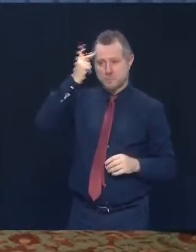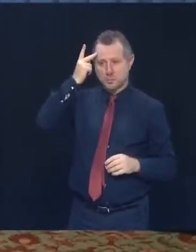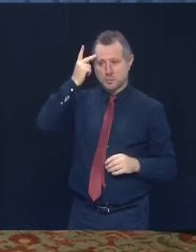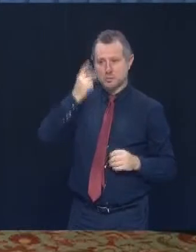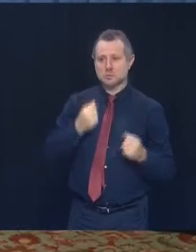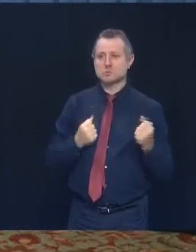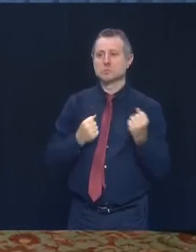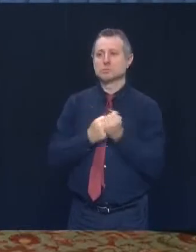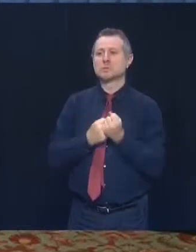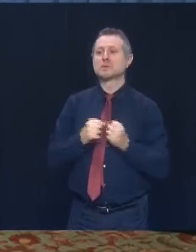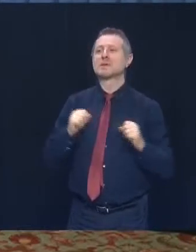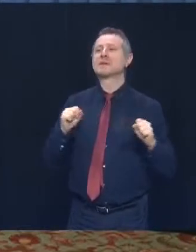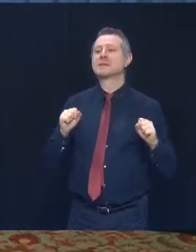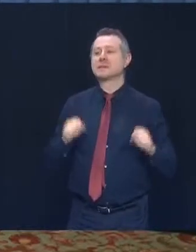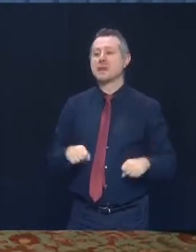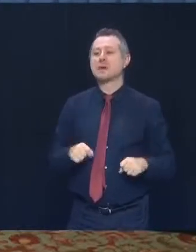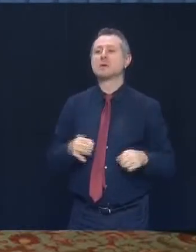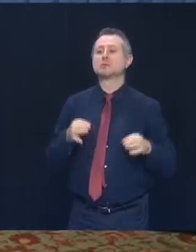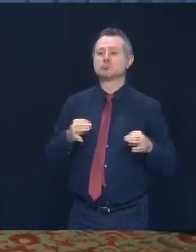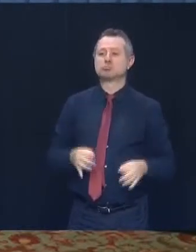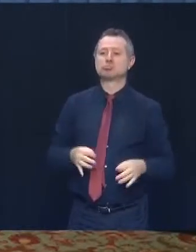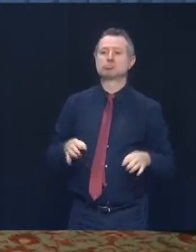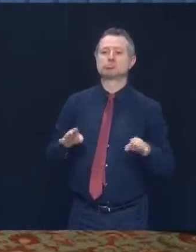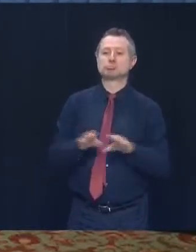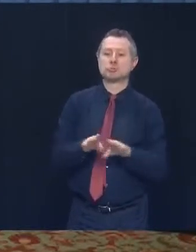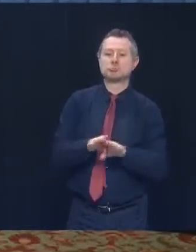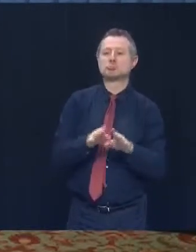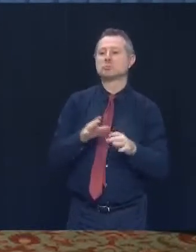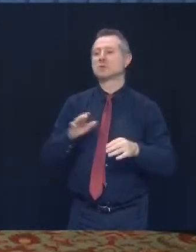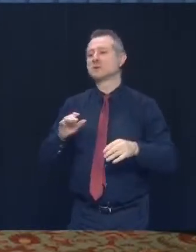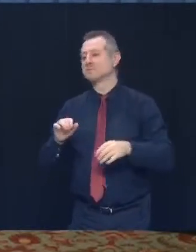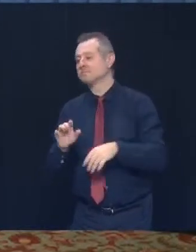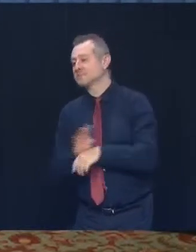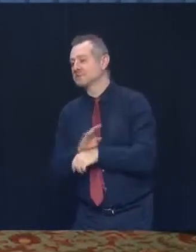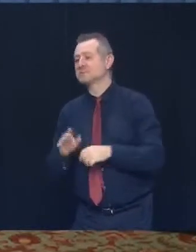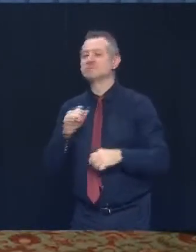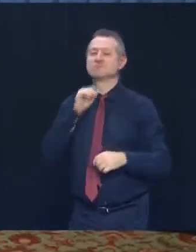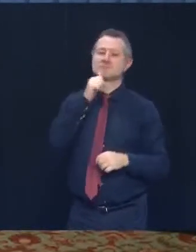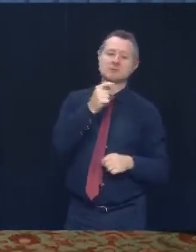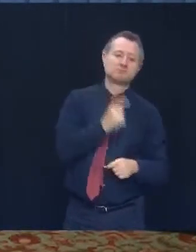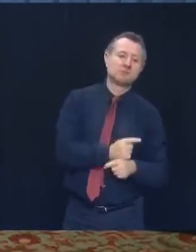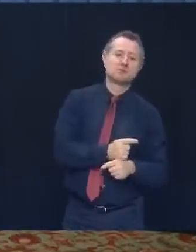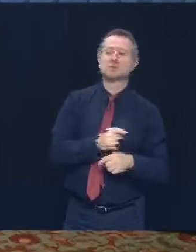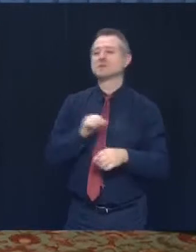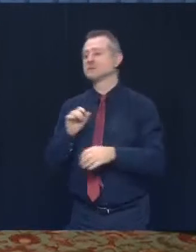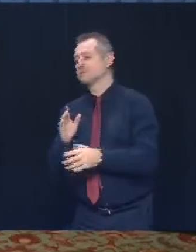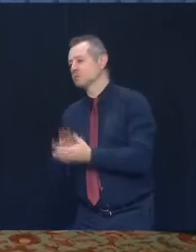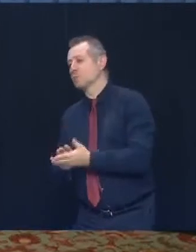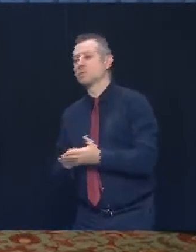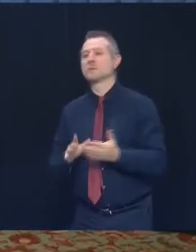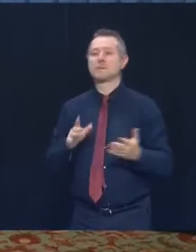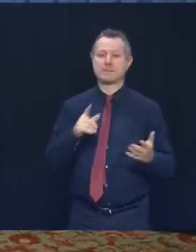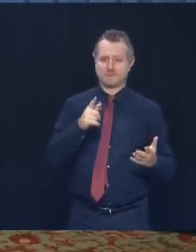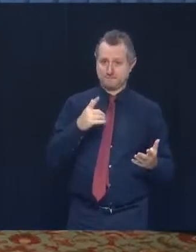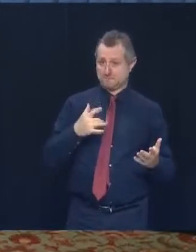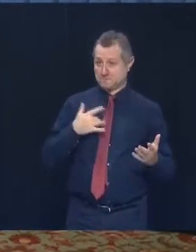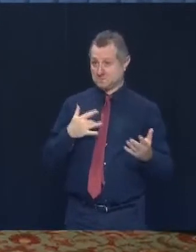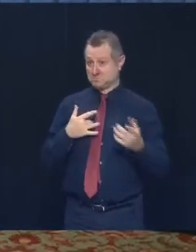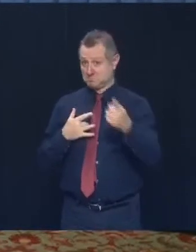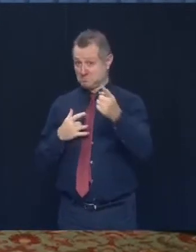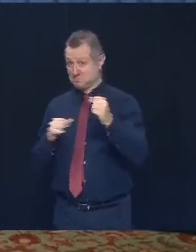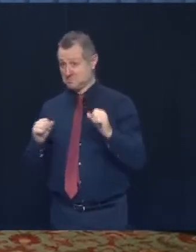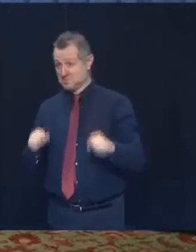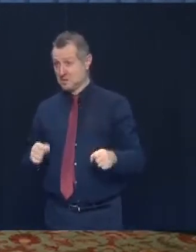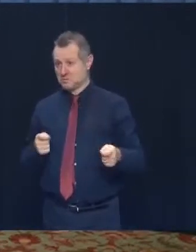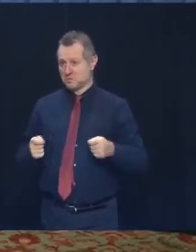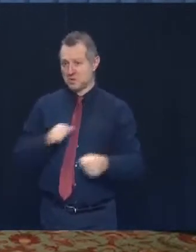on closing down certain businesses, non-essential businesses, schools, things like that? Has that enabled you to, you know, be able to do what you have